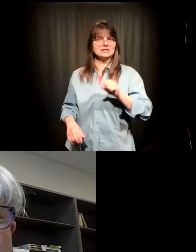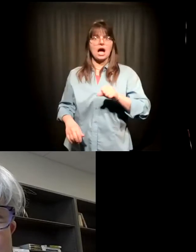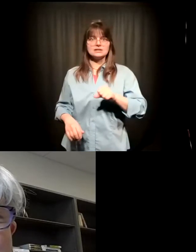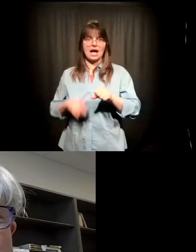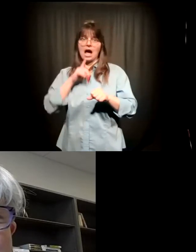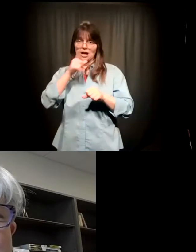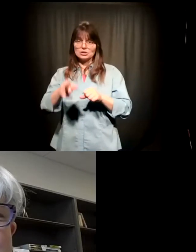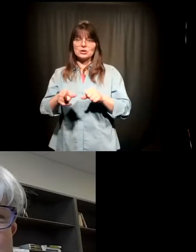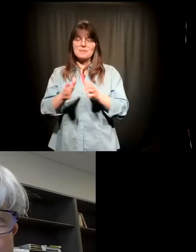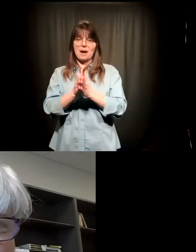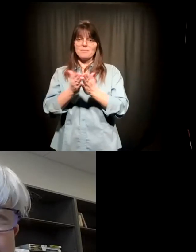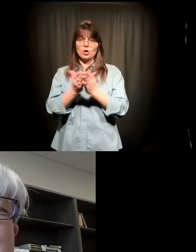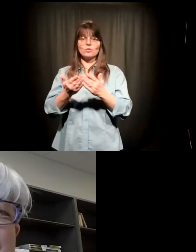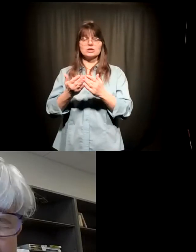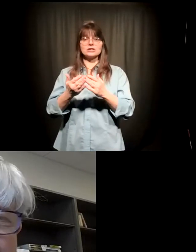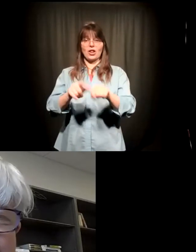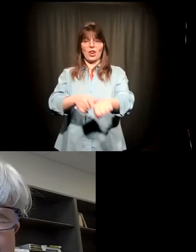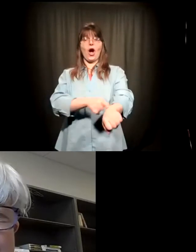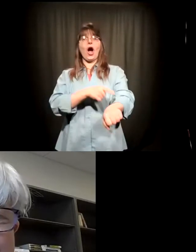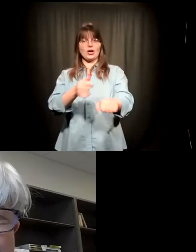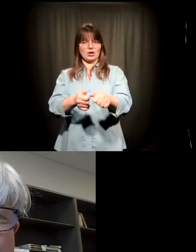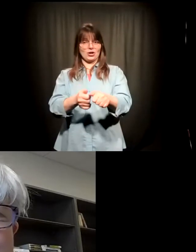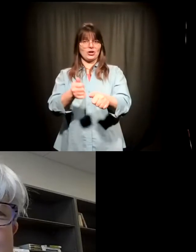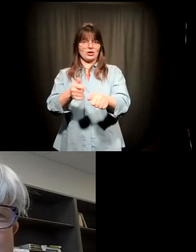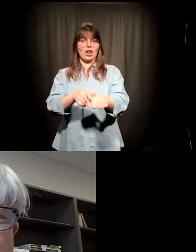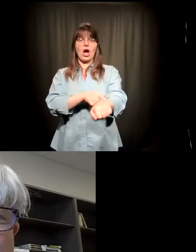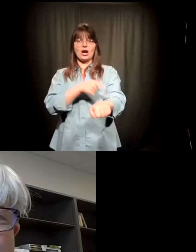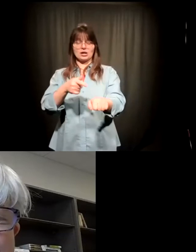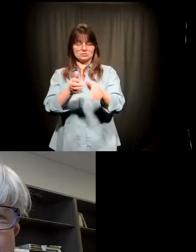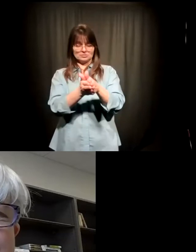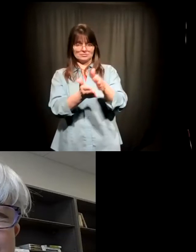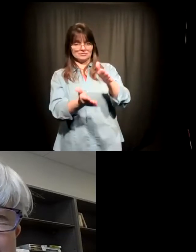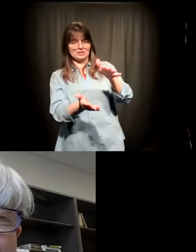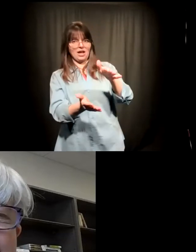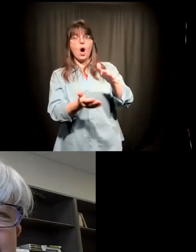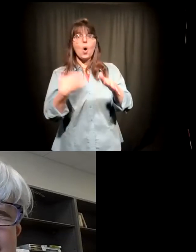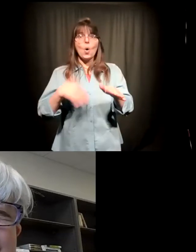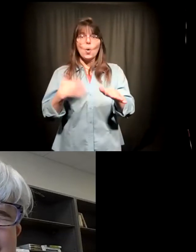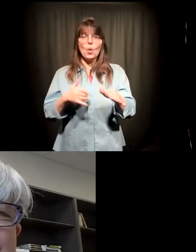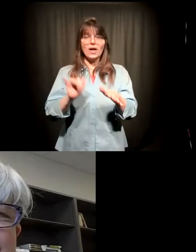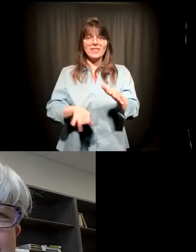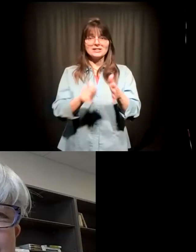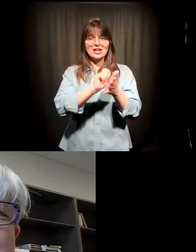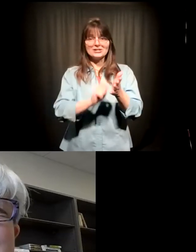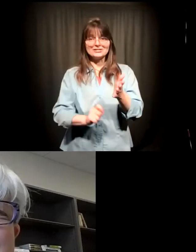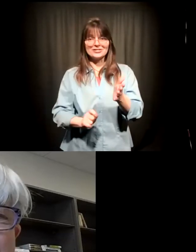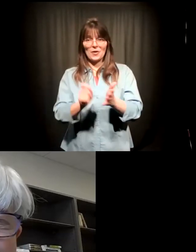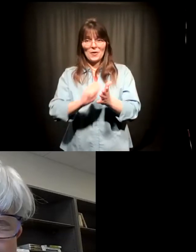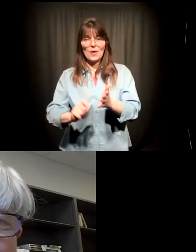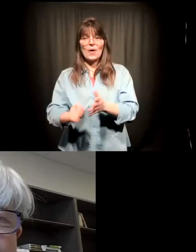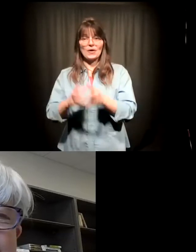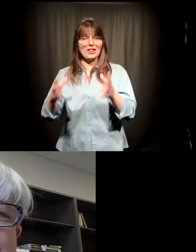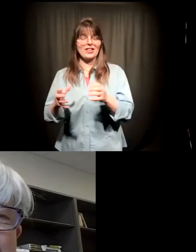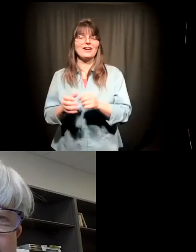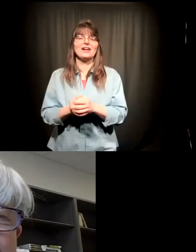opposition to oralism at the time. It's just a matter of who gets listened to. Yes, good. I have a couple more questions, but